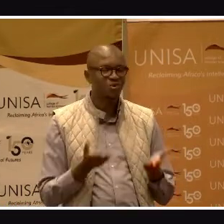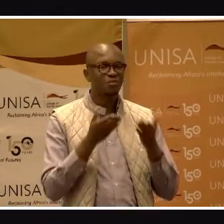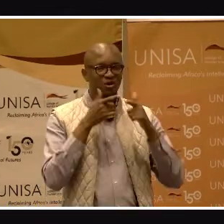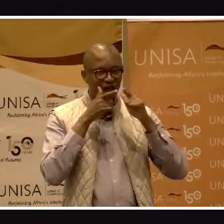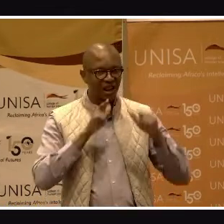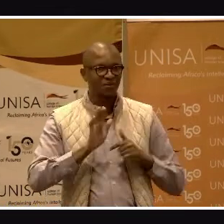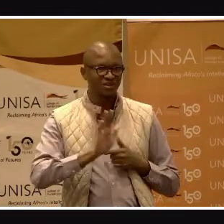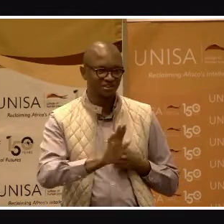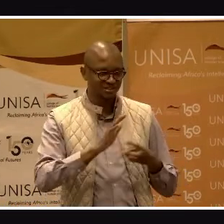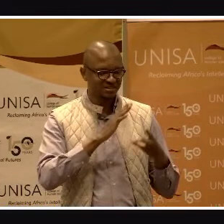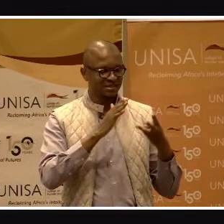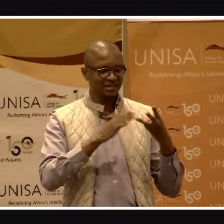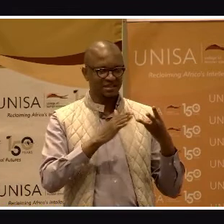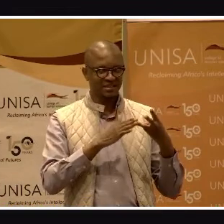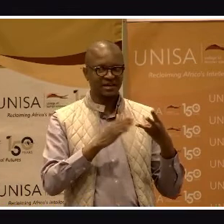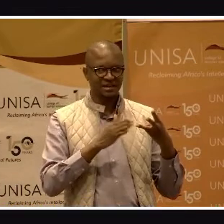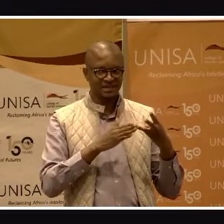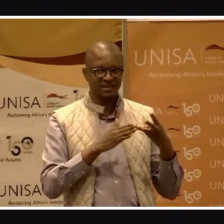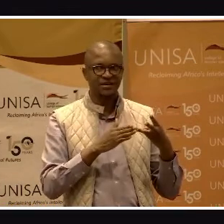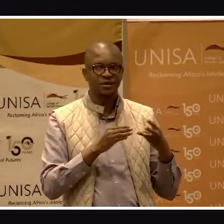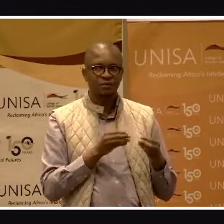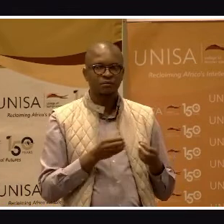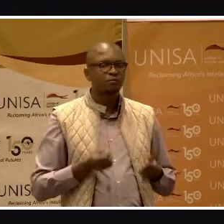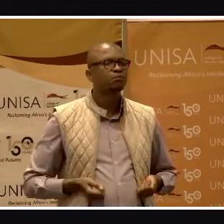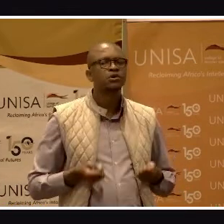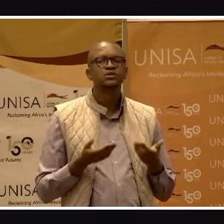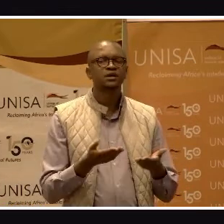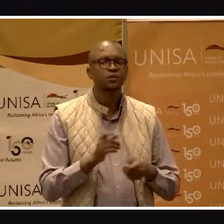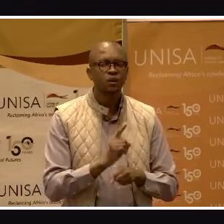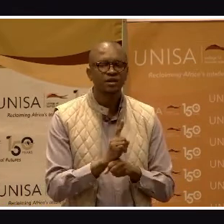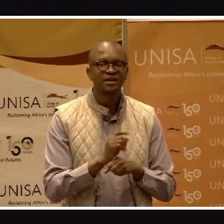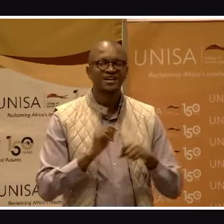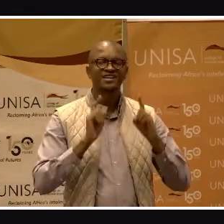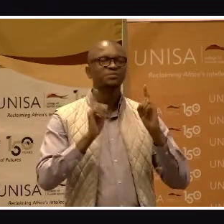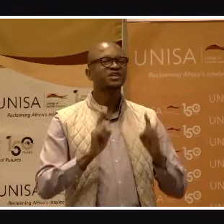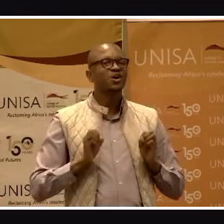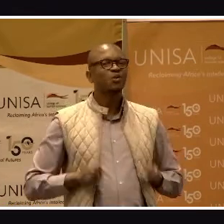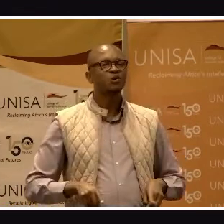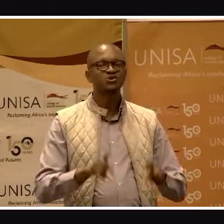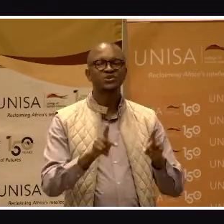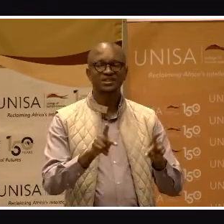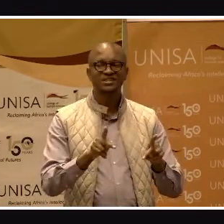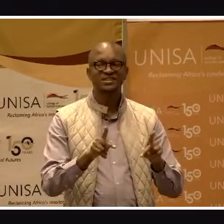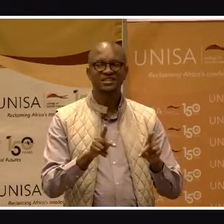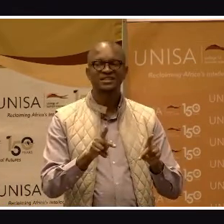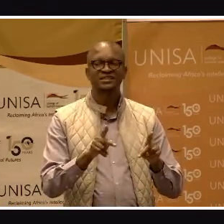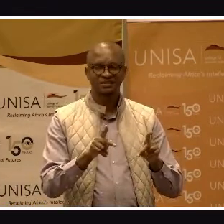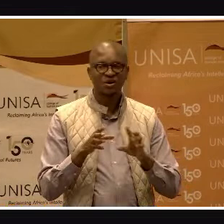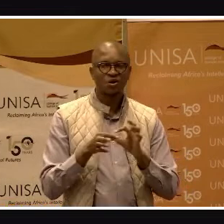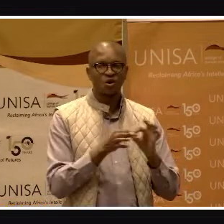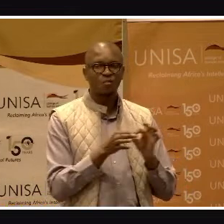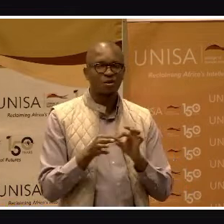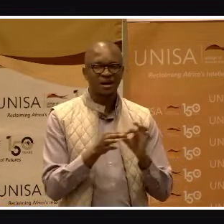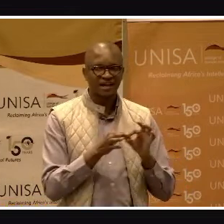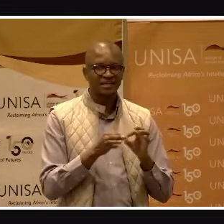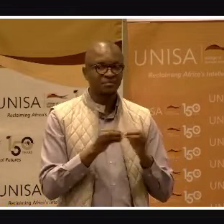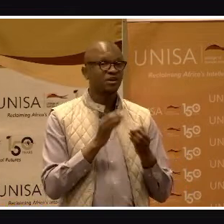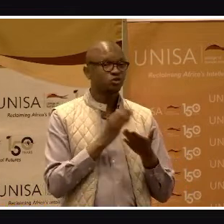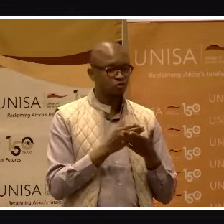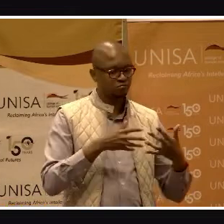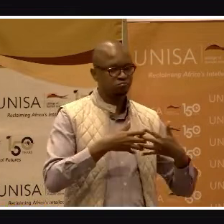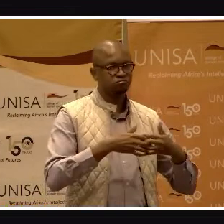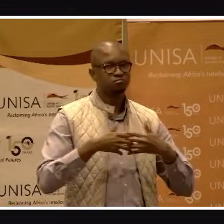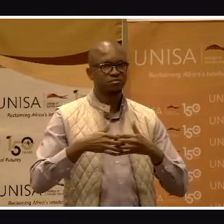3, to present a special chance for cooperation in formulating policies. And lastly, to promote an